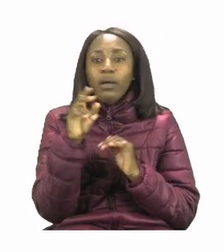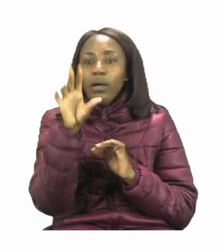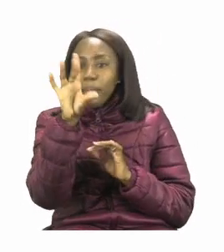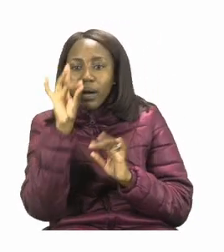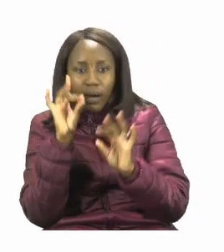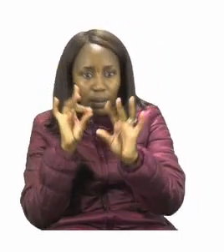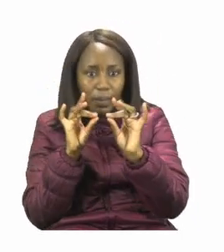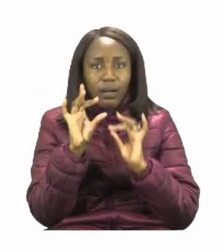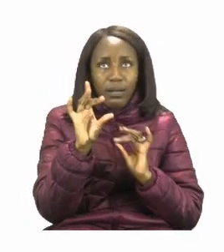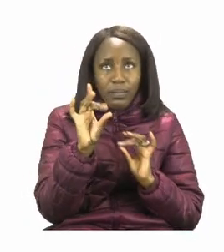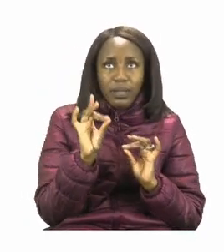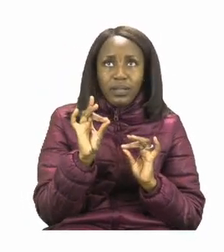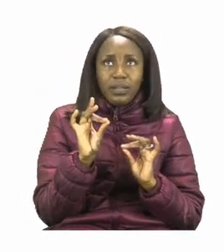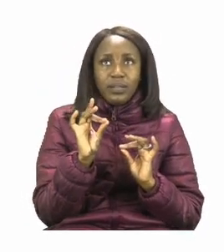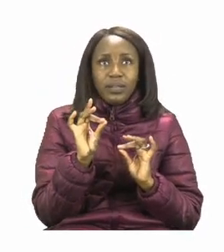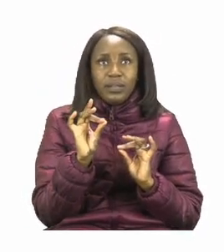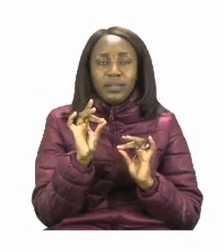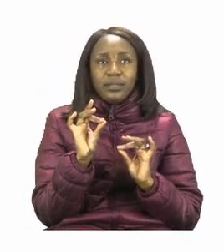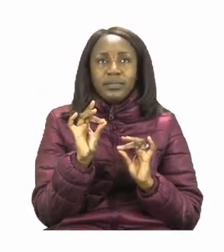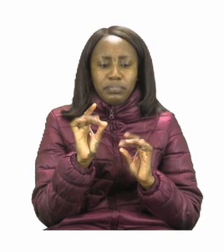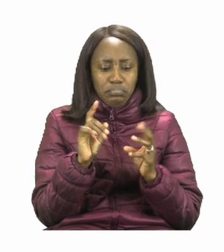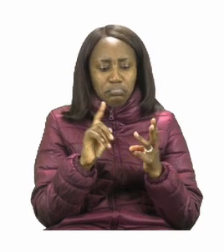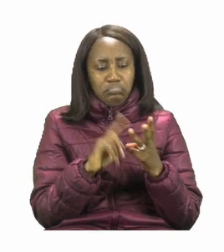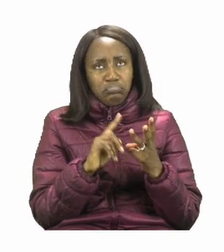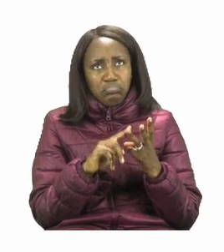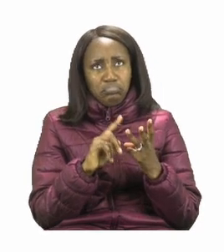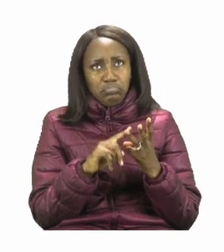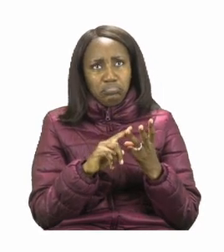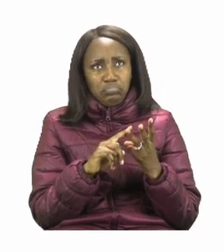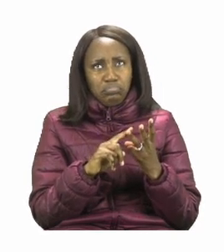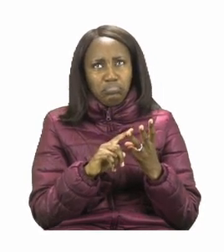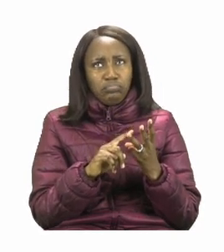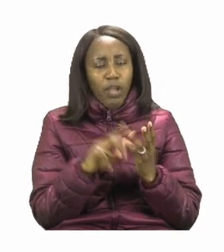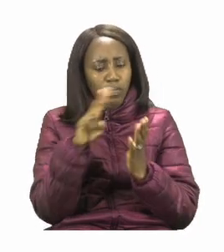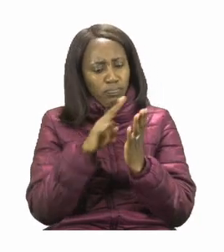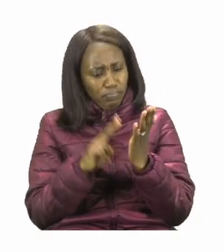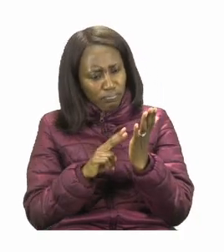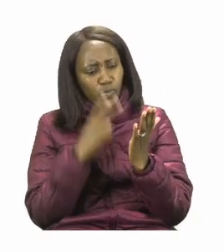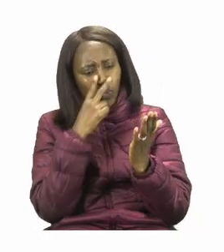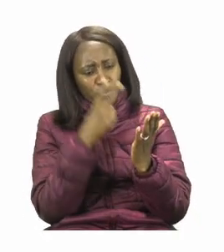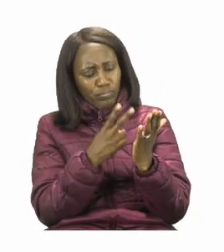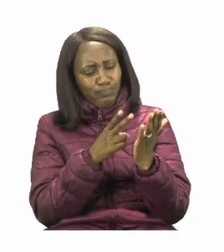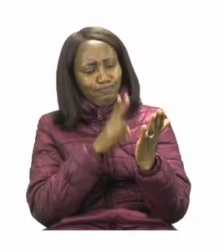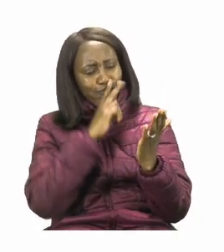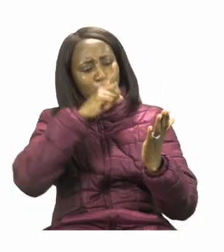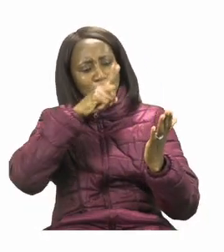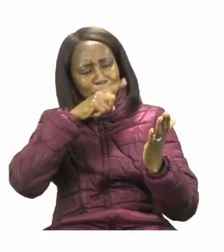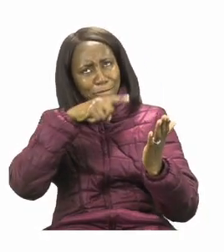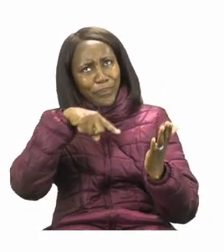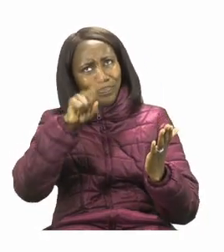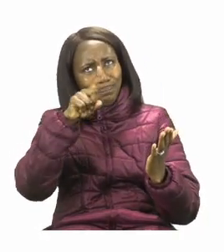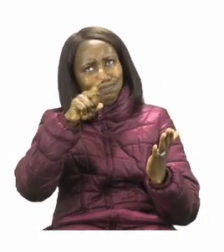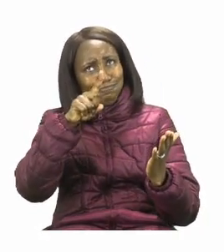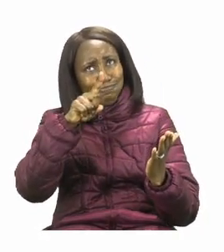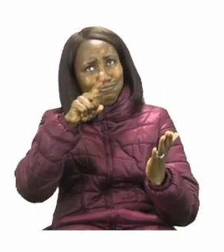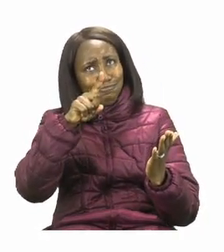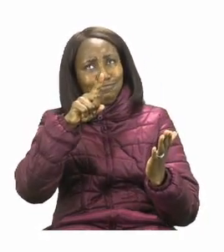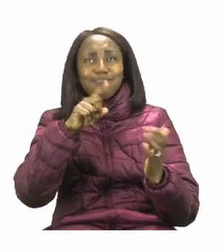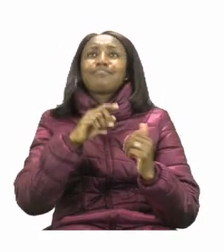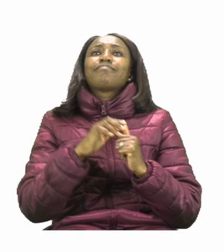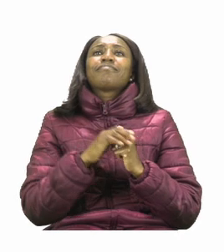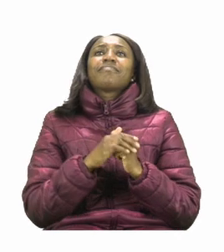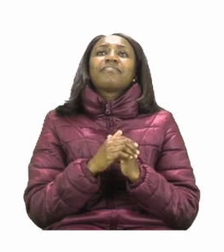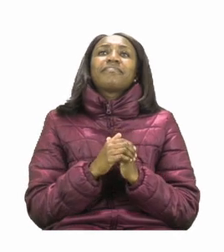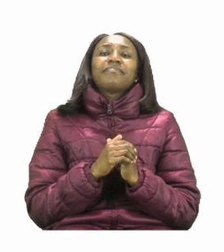answers. Then the third time is to make sure that we have answered each and every question and